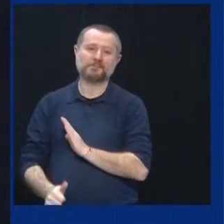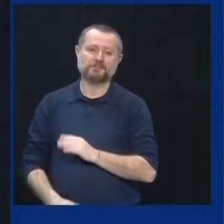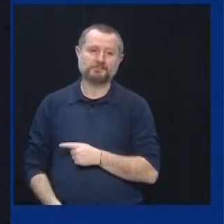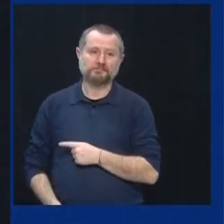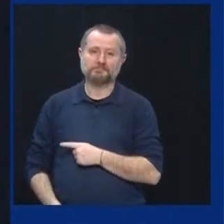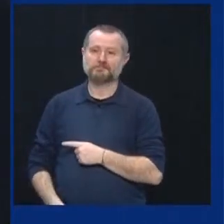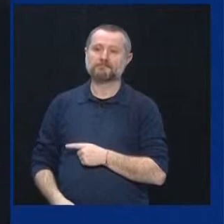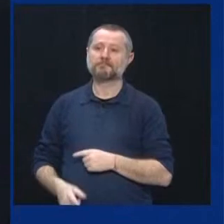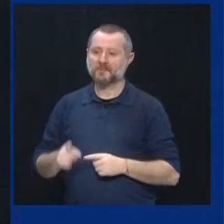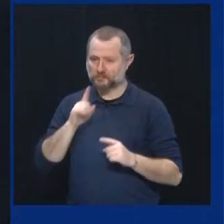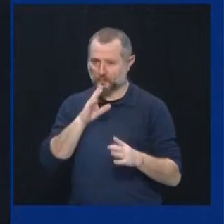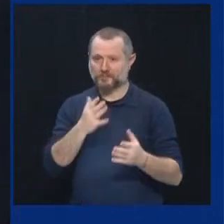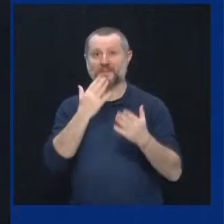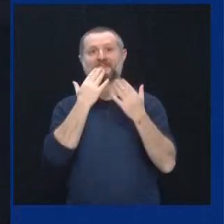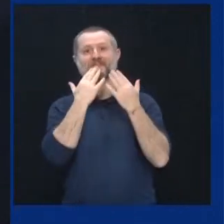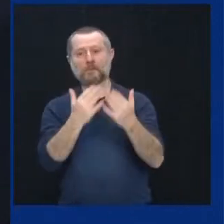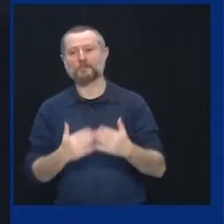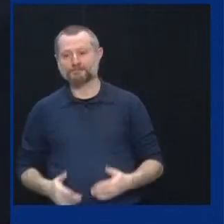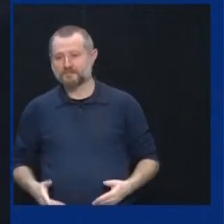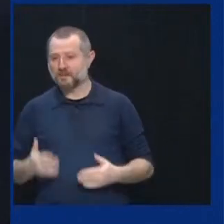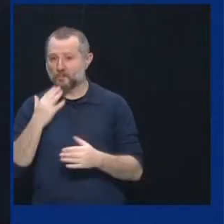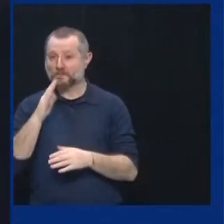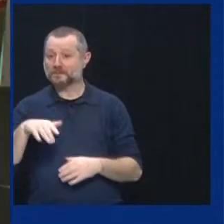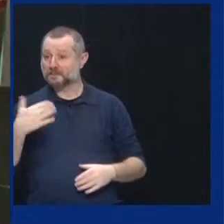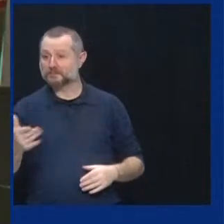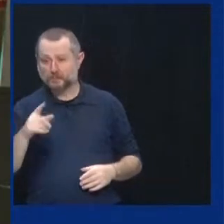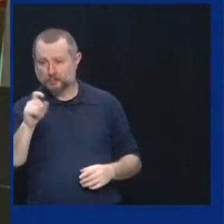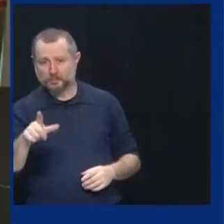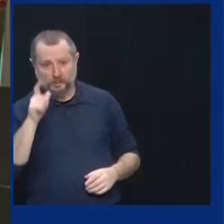Thank you. Thank you so much. Thank you. Next question, operator.